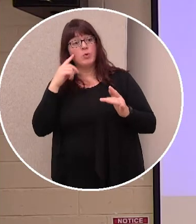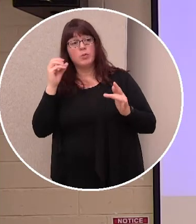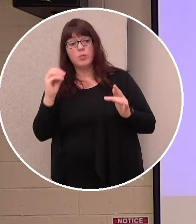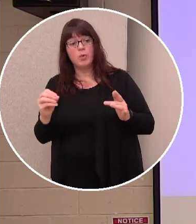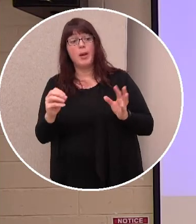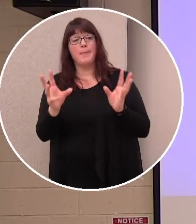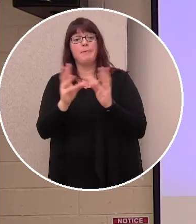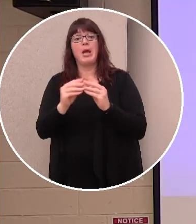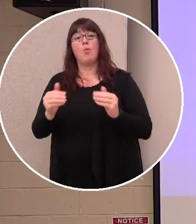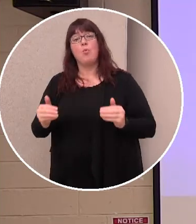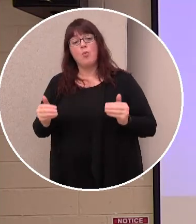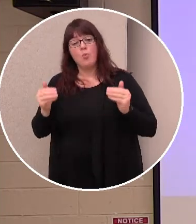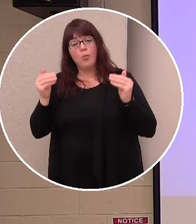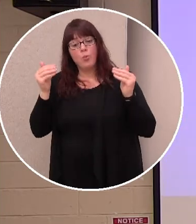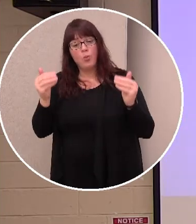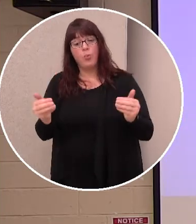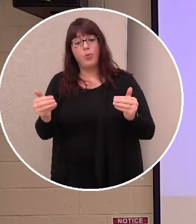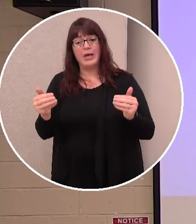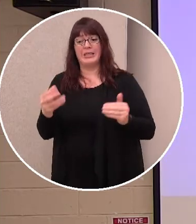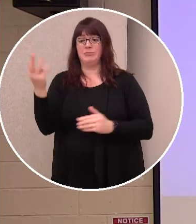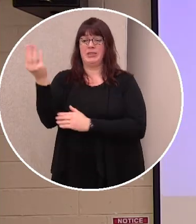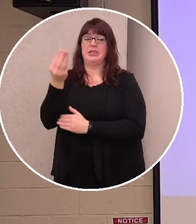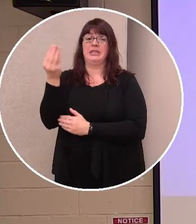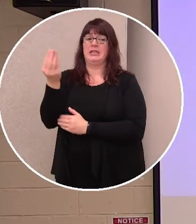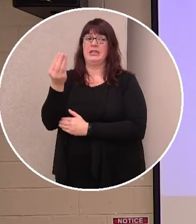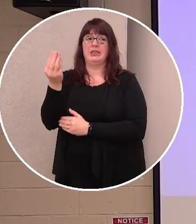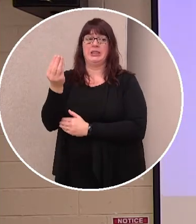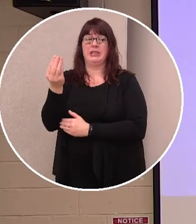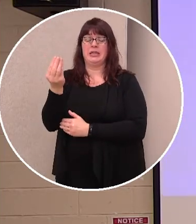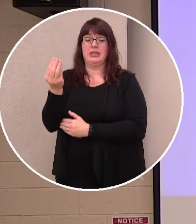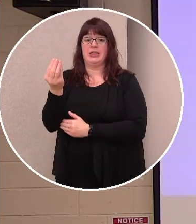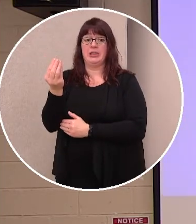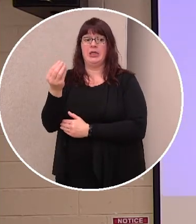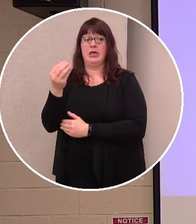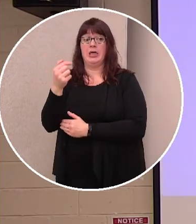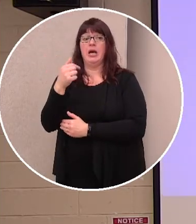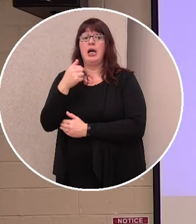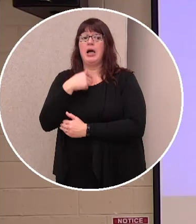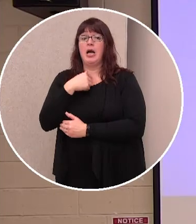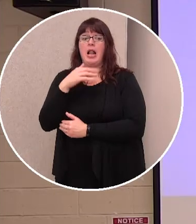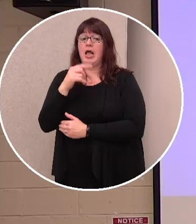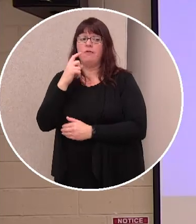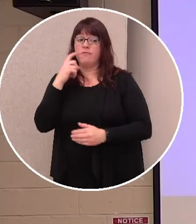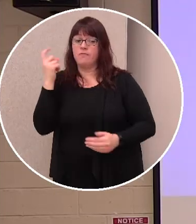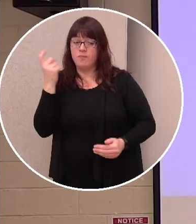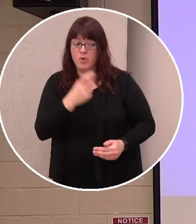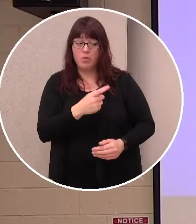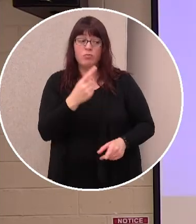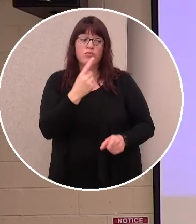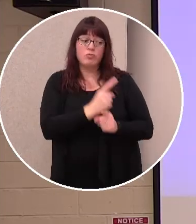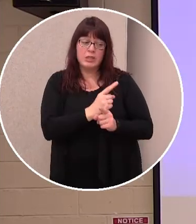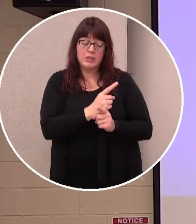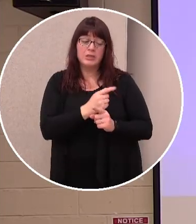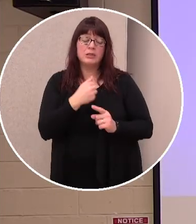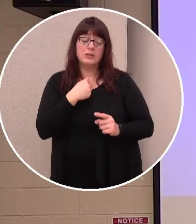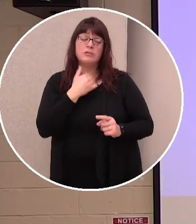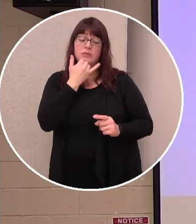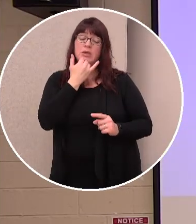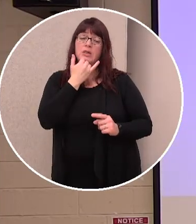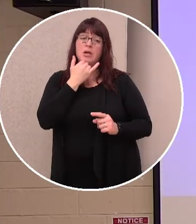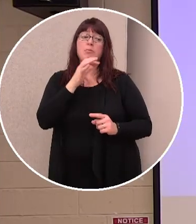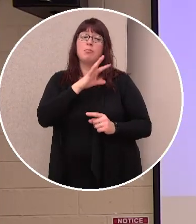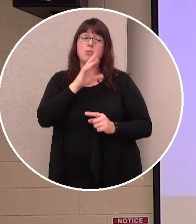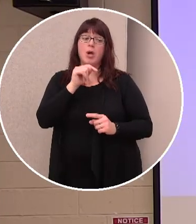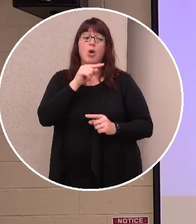ahead on Monday. Now, did I not call you? That's correct. I didn't call you, but also, too, there was an opportunity for